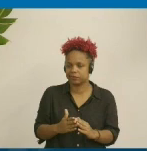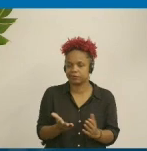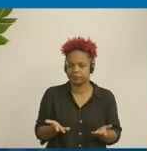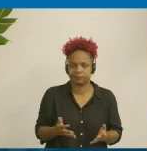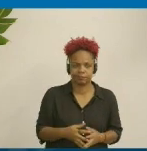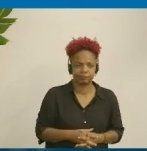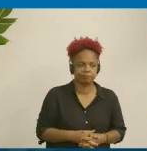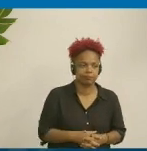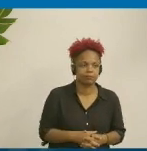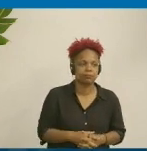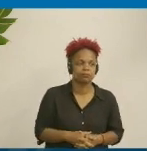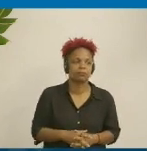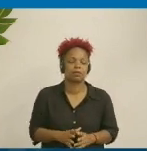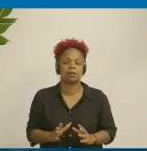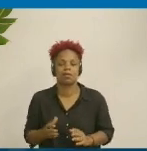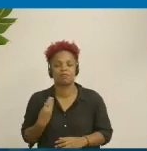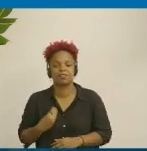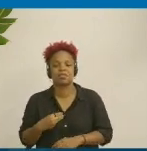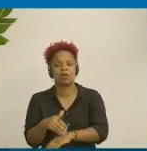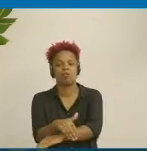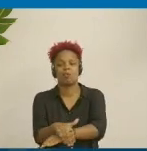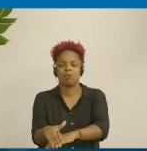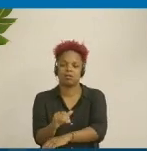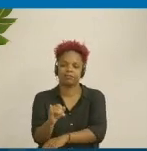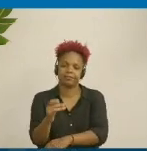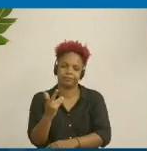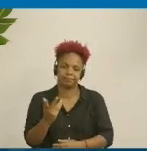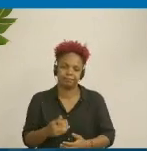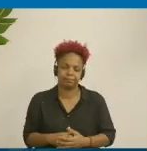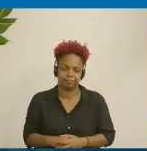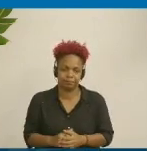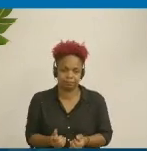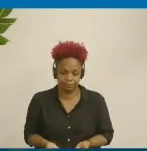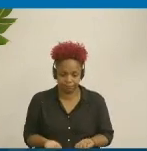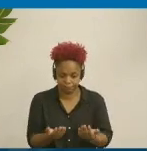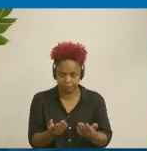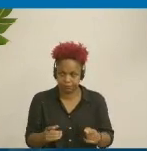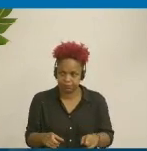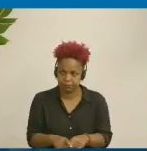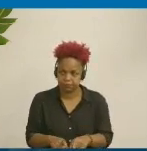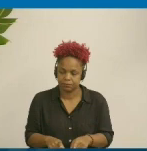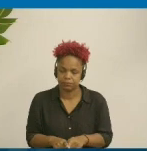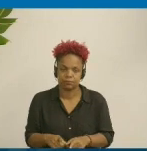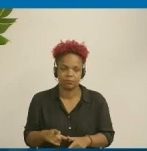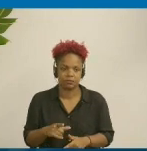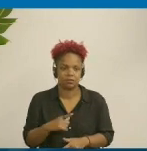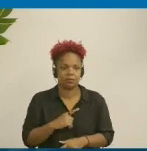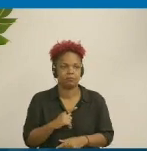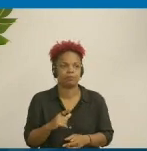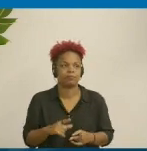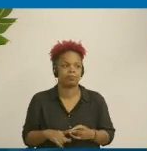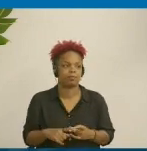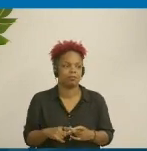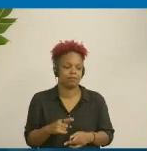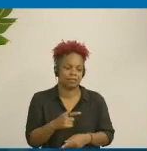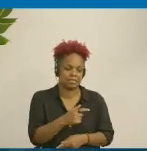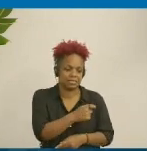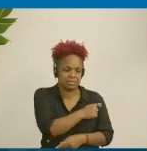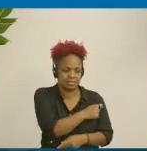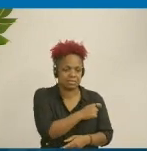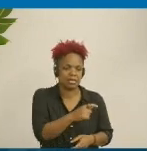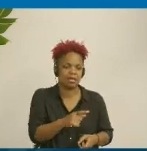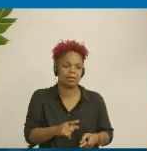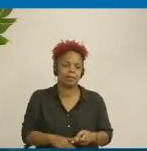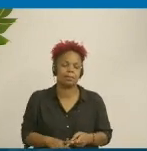vaccines, the test of COVID, and now we do more things. We have like a very primary